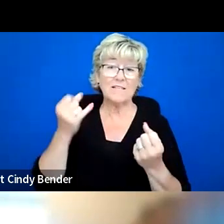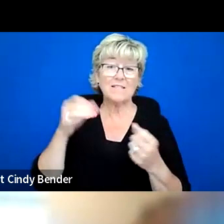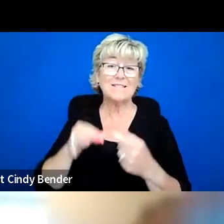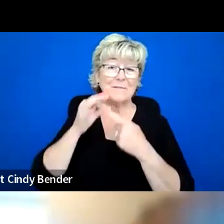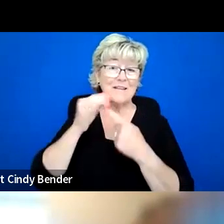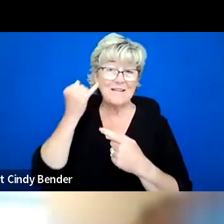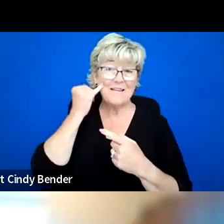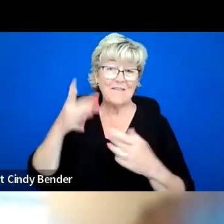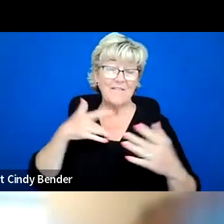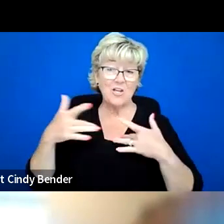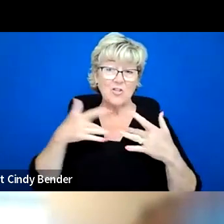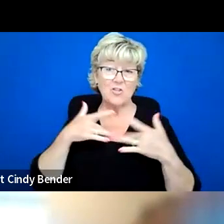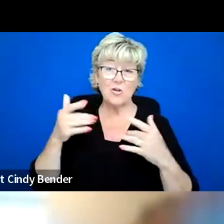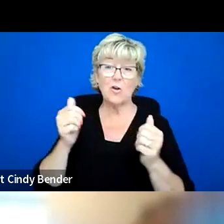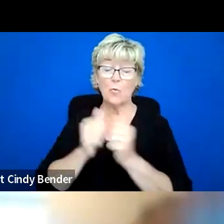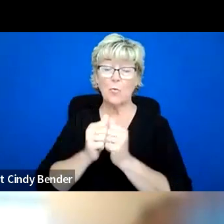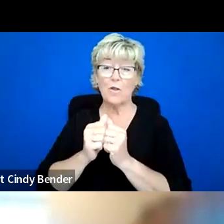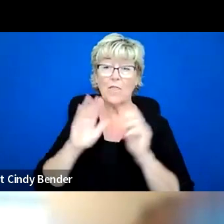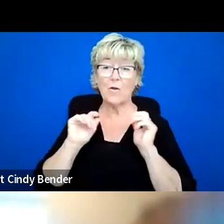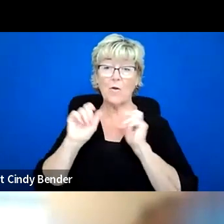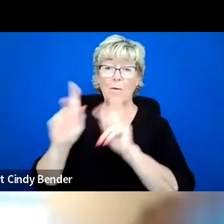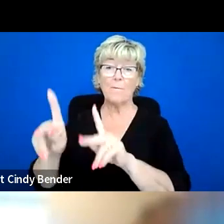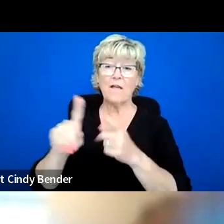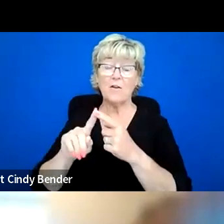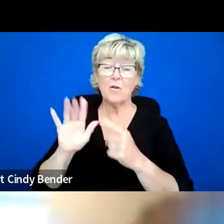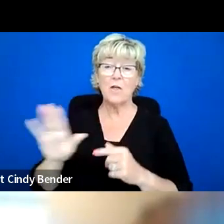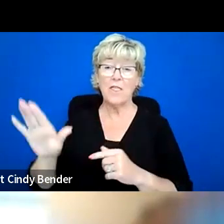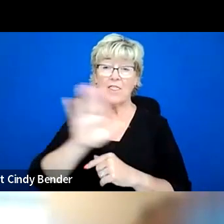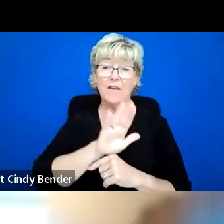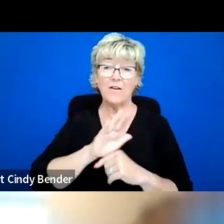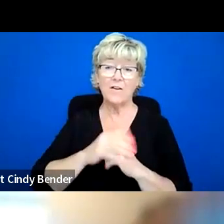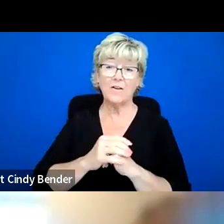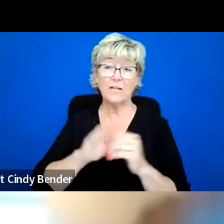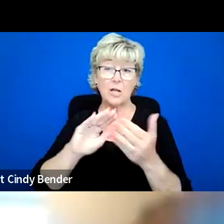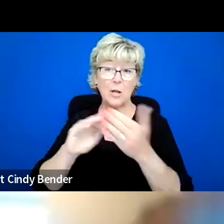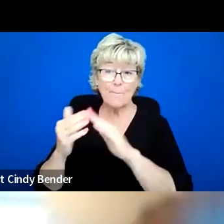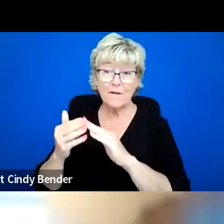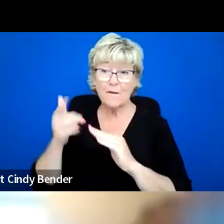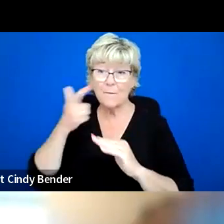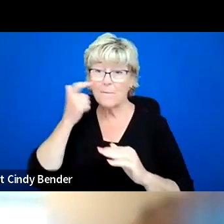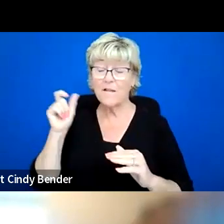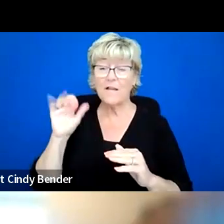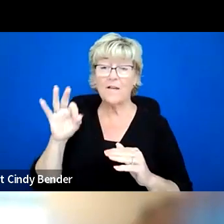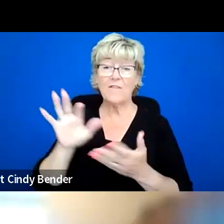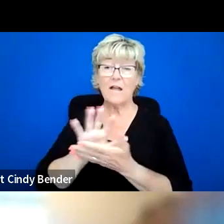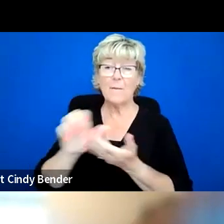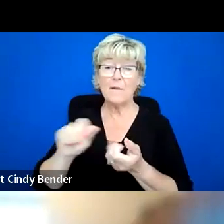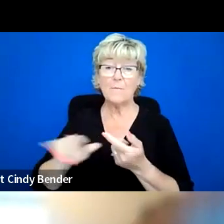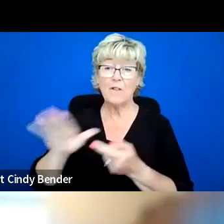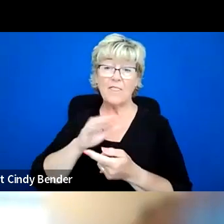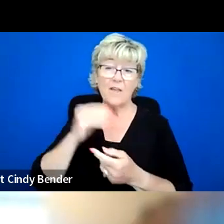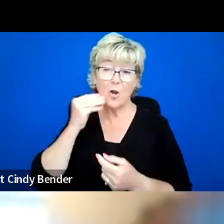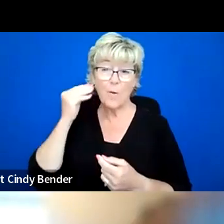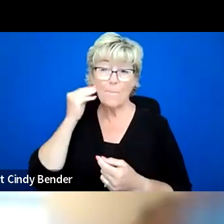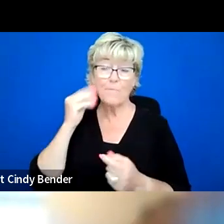is concerns with them not returning back to their community due to the damage to their home.